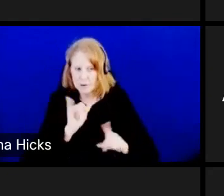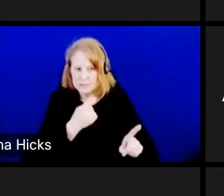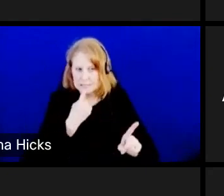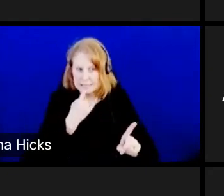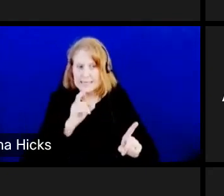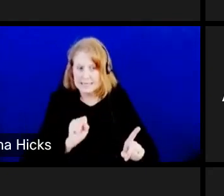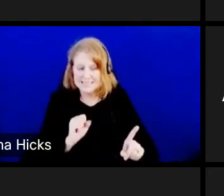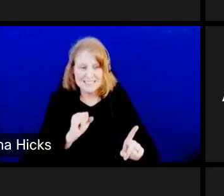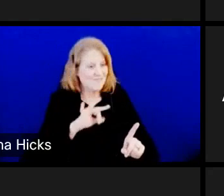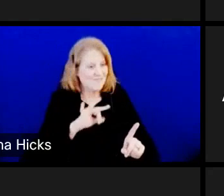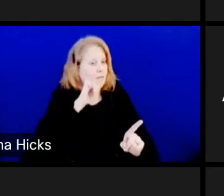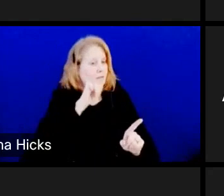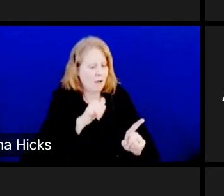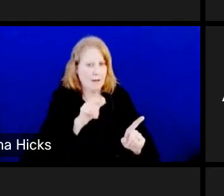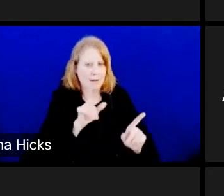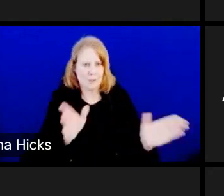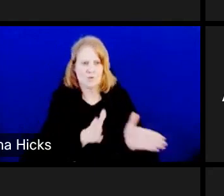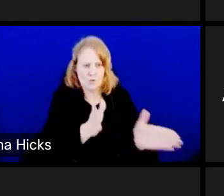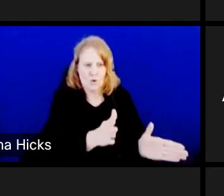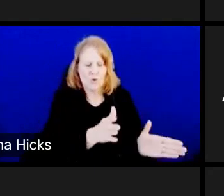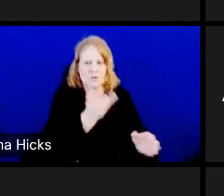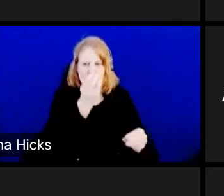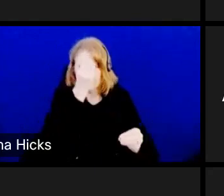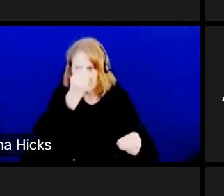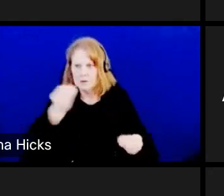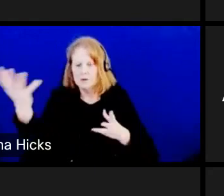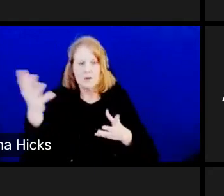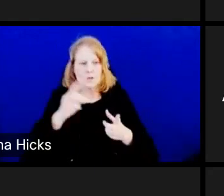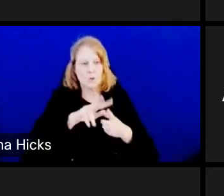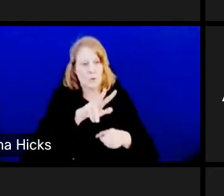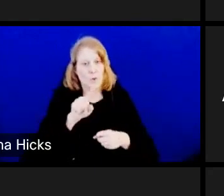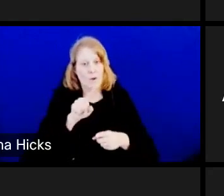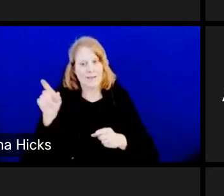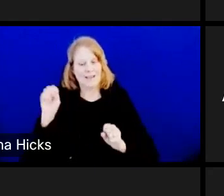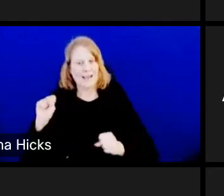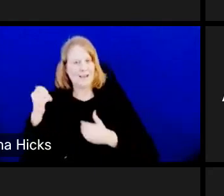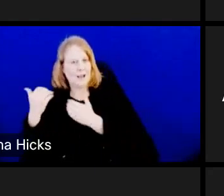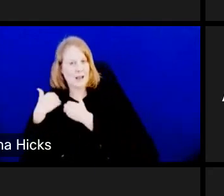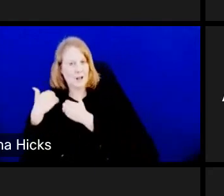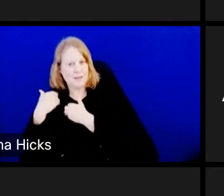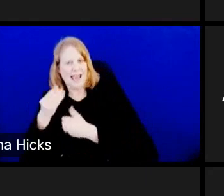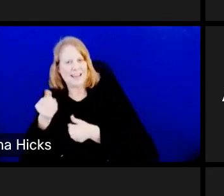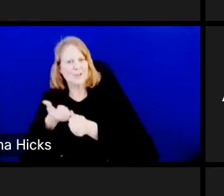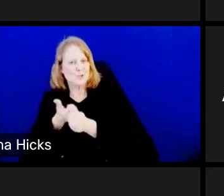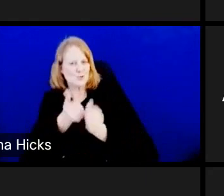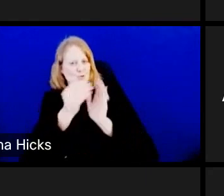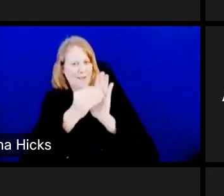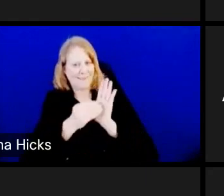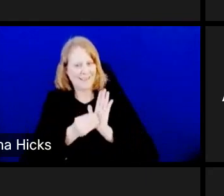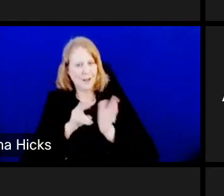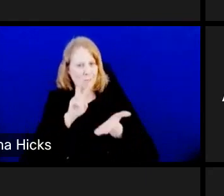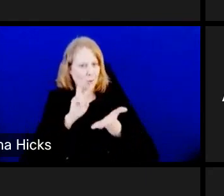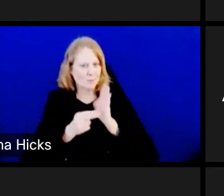but if it's not, I would definitely encourage that to happen. So that can be, again, our accountability measure for tracking purposes. But if we can maybe get